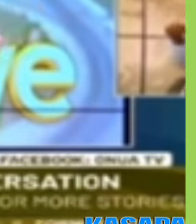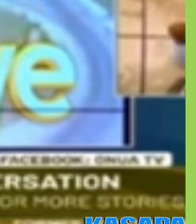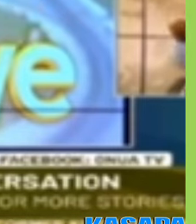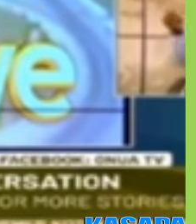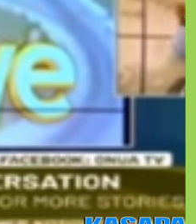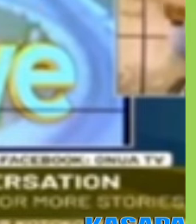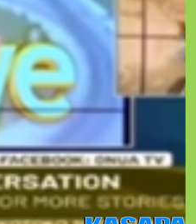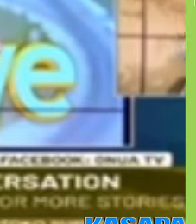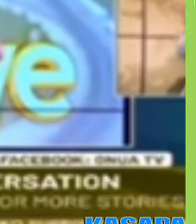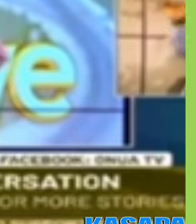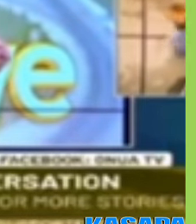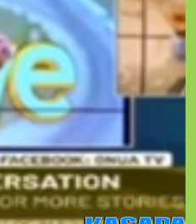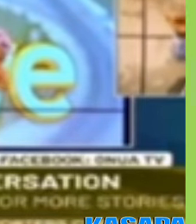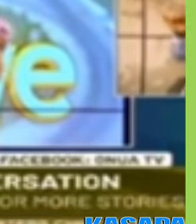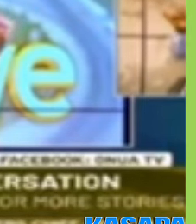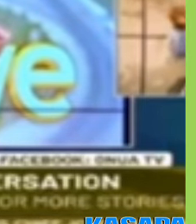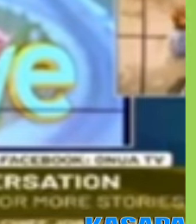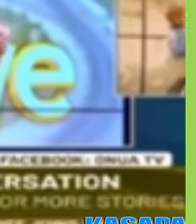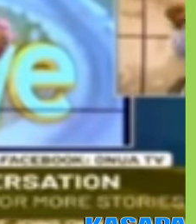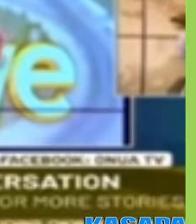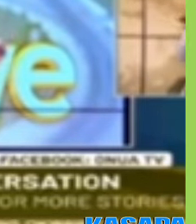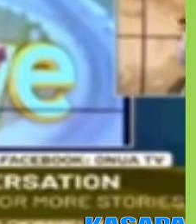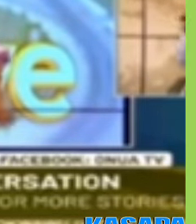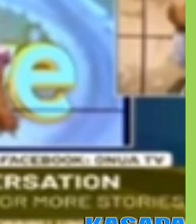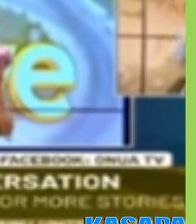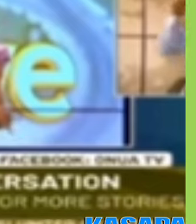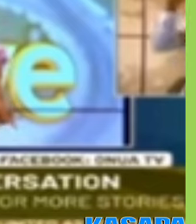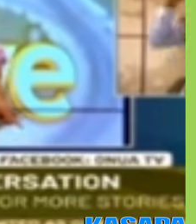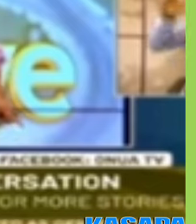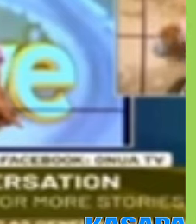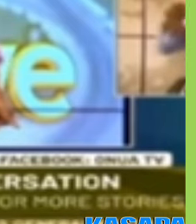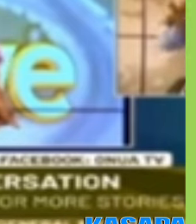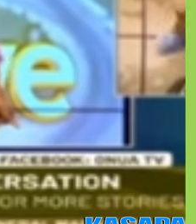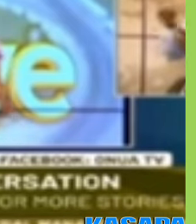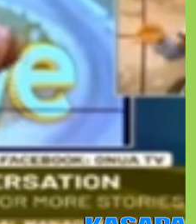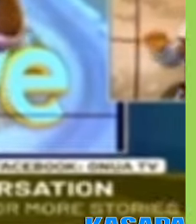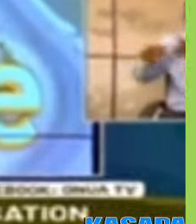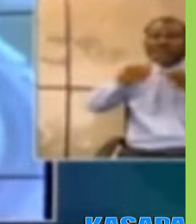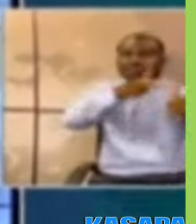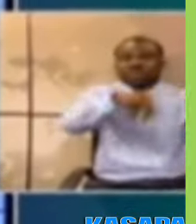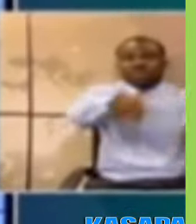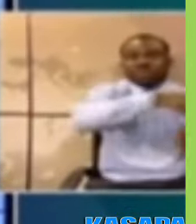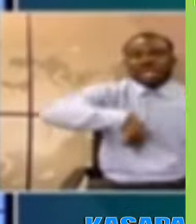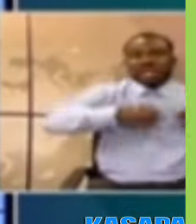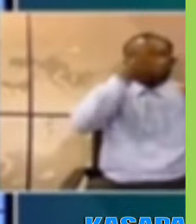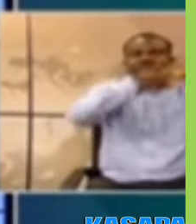but the welfare and the well being of Enkwafono Amuti region, no more, and then you're from.